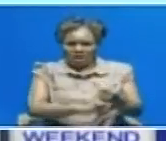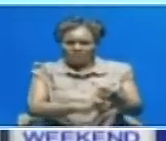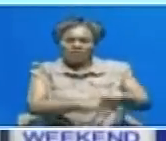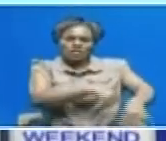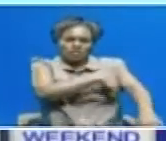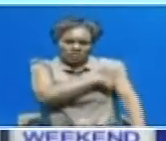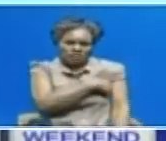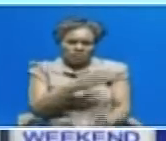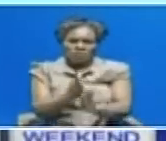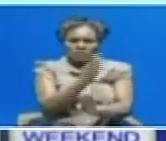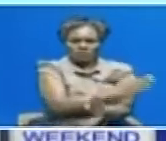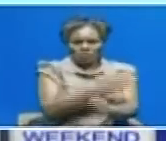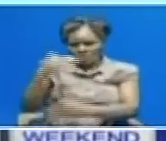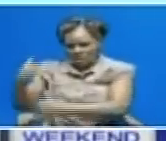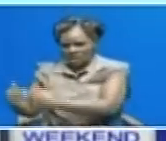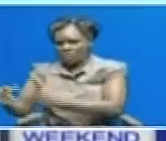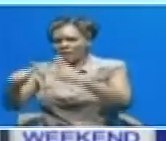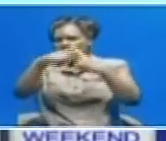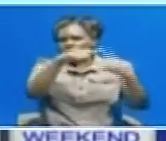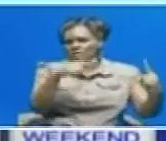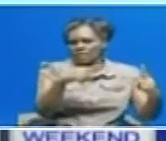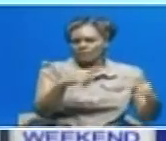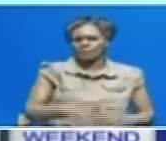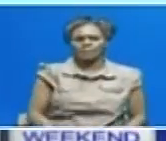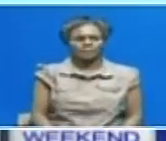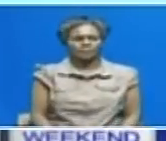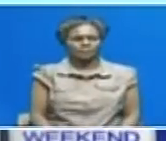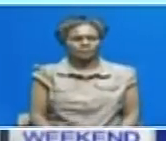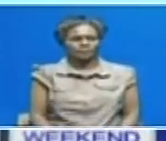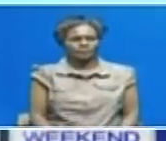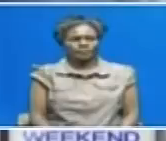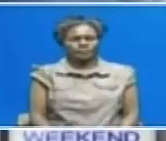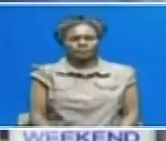chiefs before attacking their neighbors. Ian Wafula with that story.